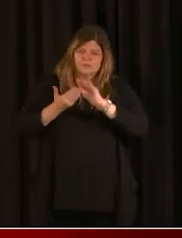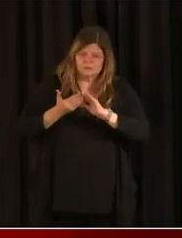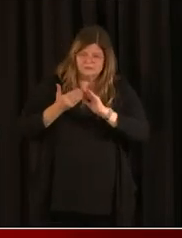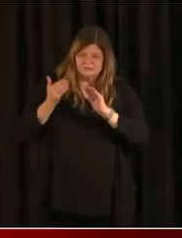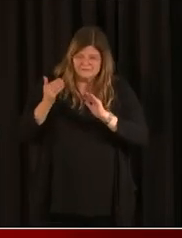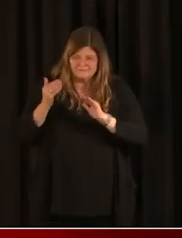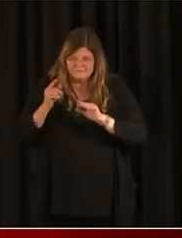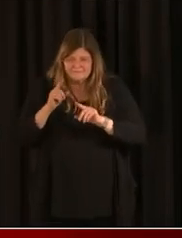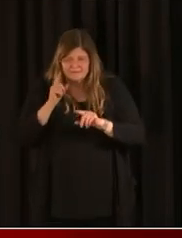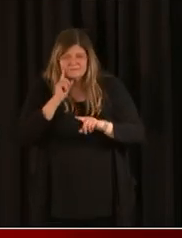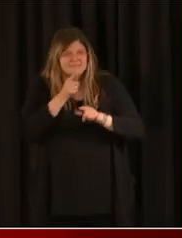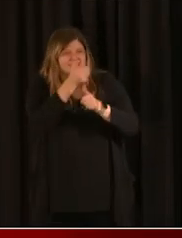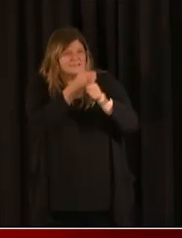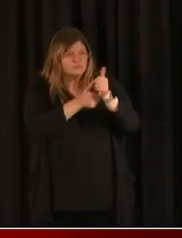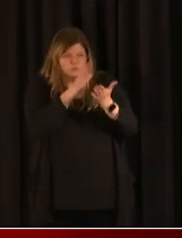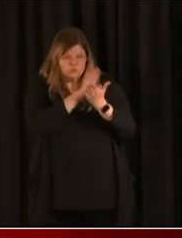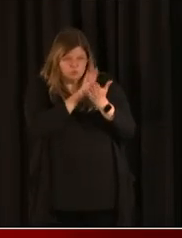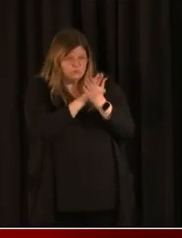cases for every school.